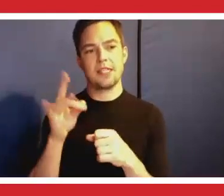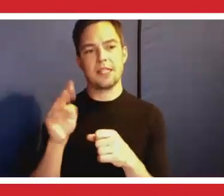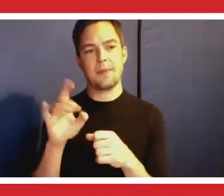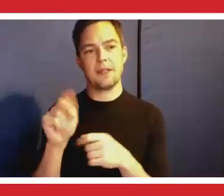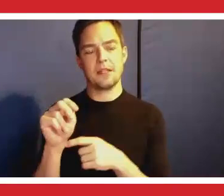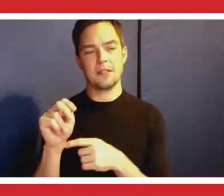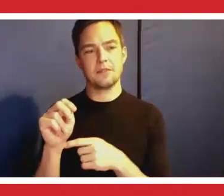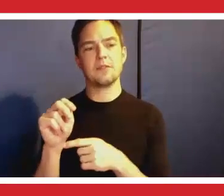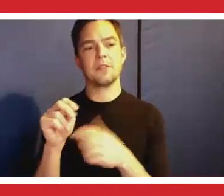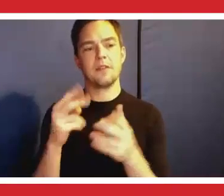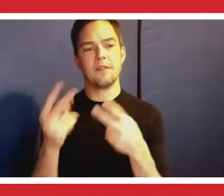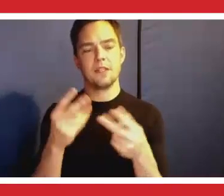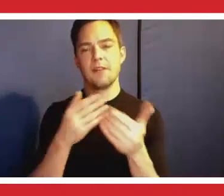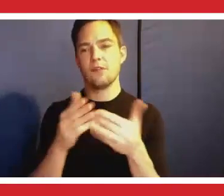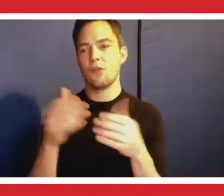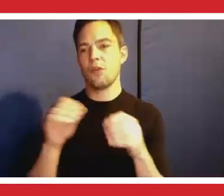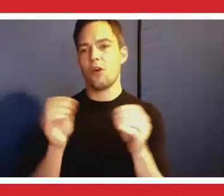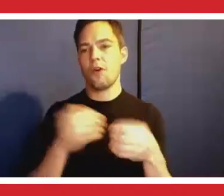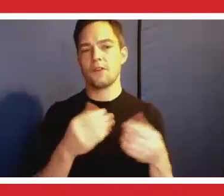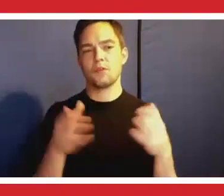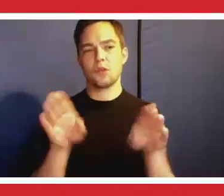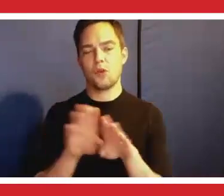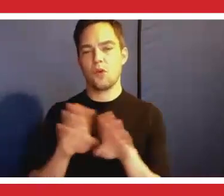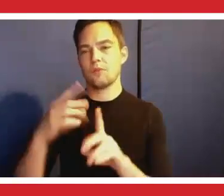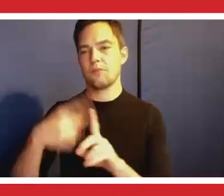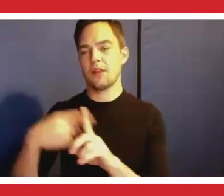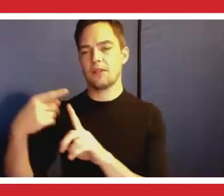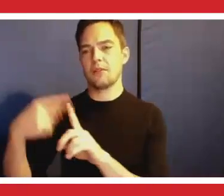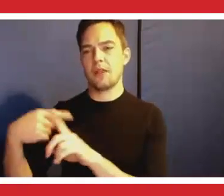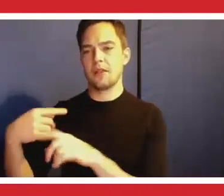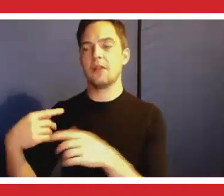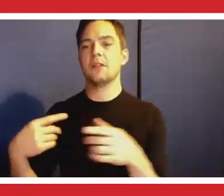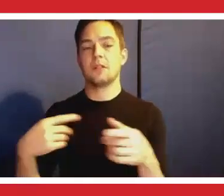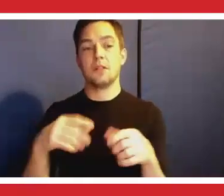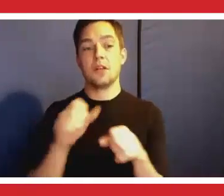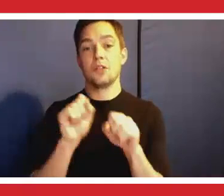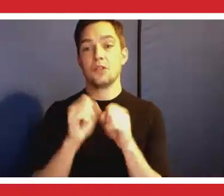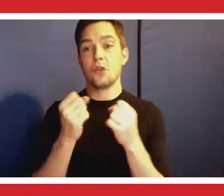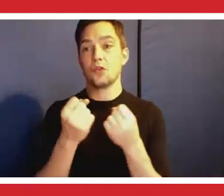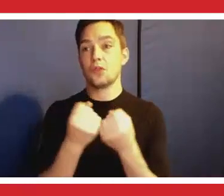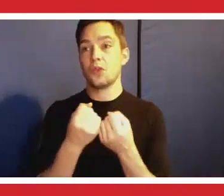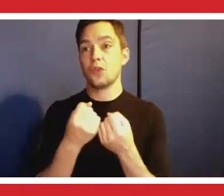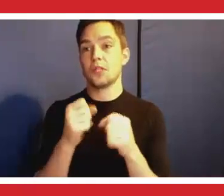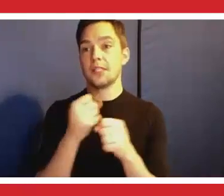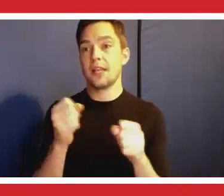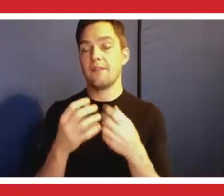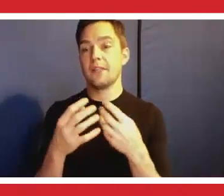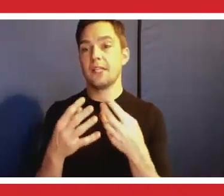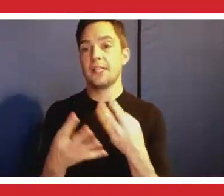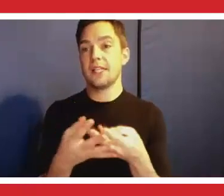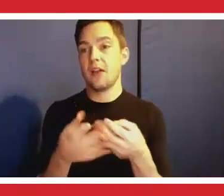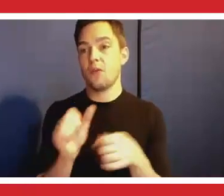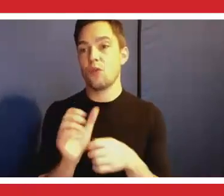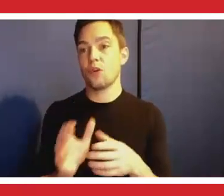all offices were closed for months and months. We saw social safety nets, garment workers' payments all